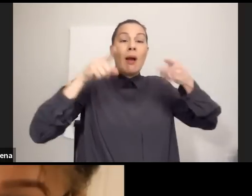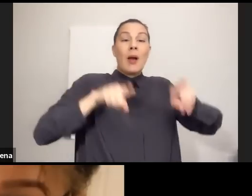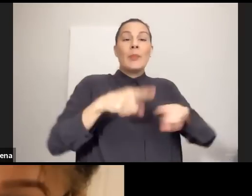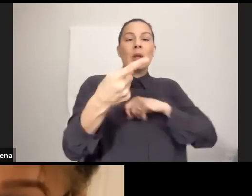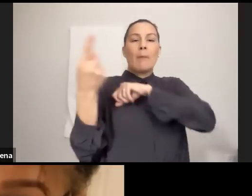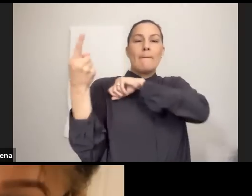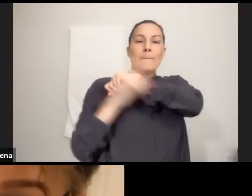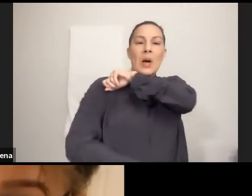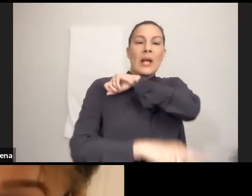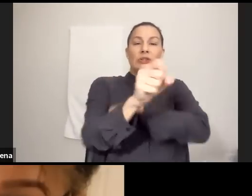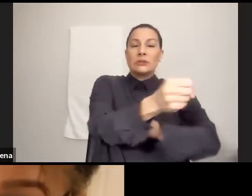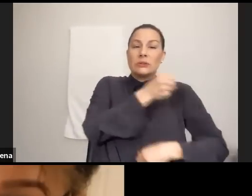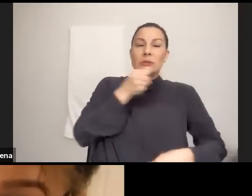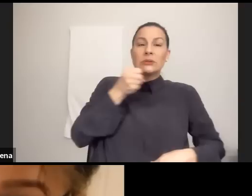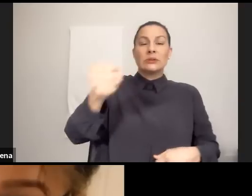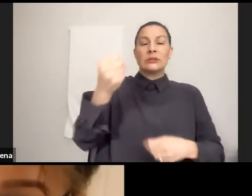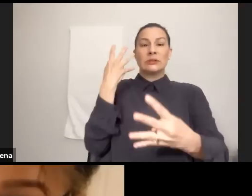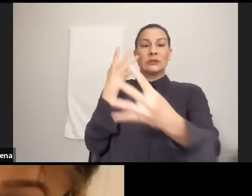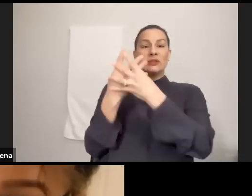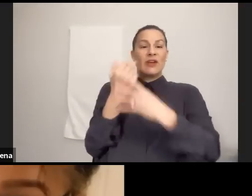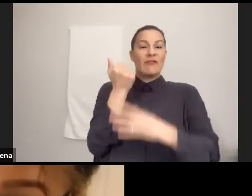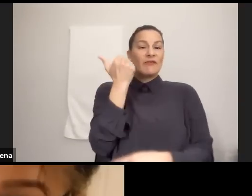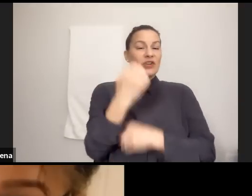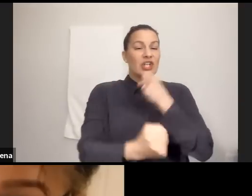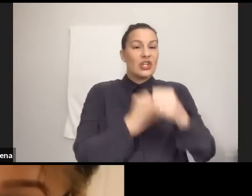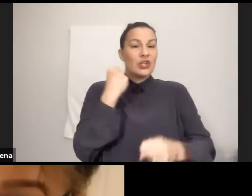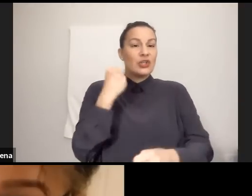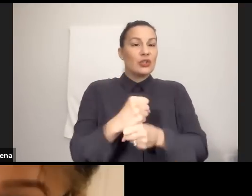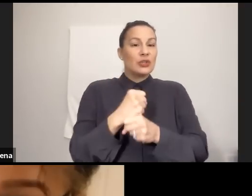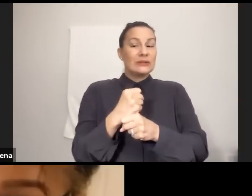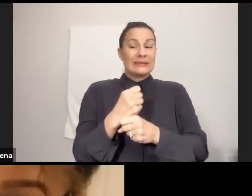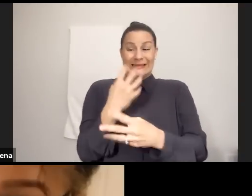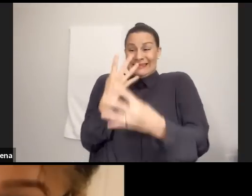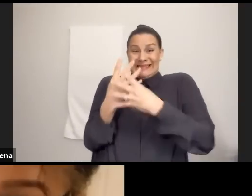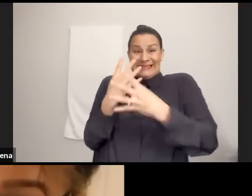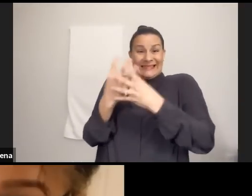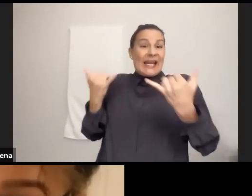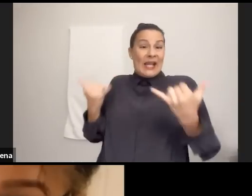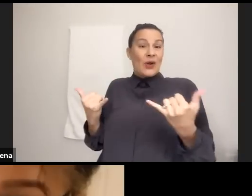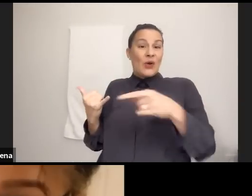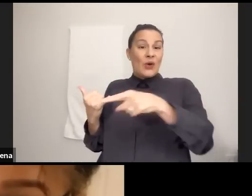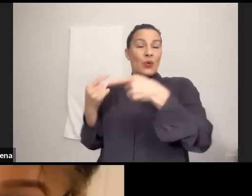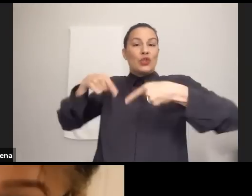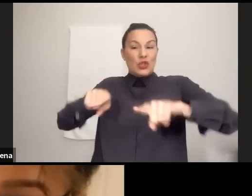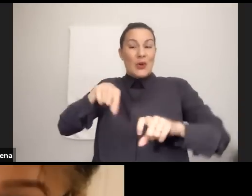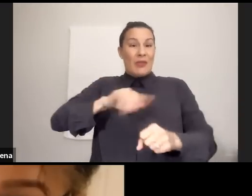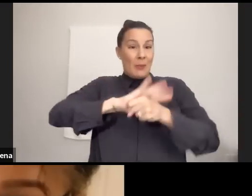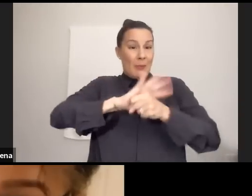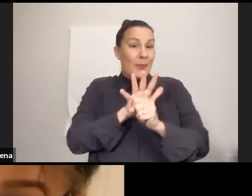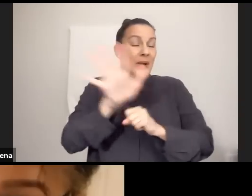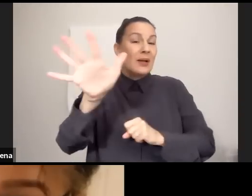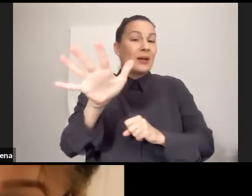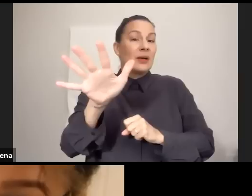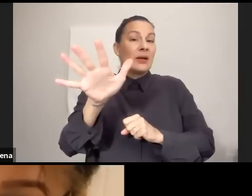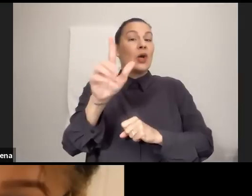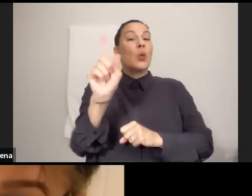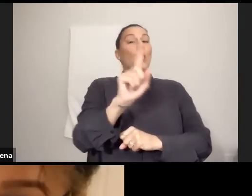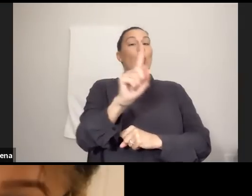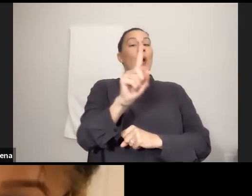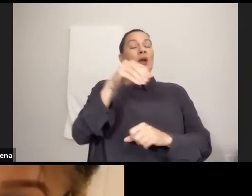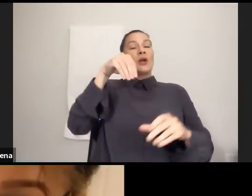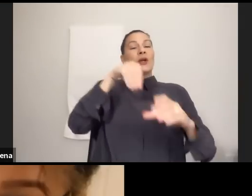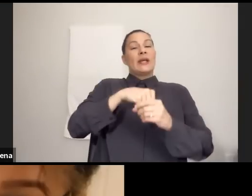to 15 years, and is caged right now during this pandemic at Decatur Correctional in